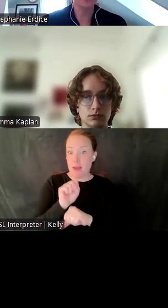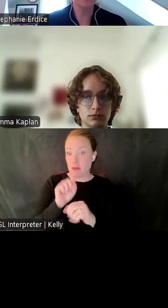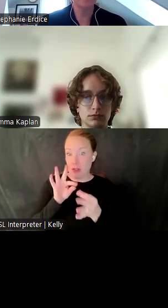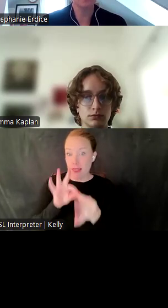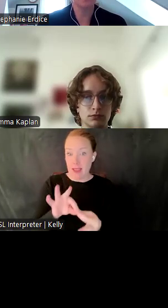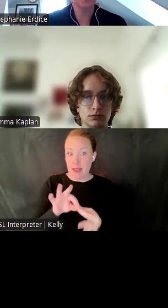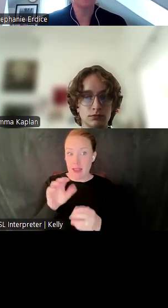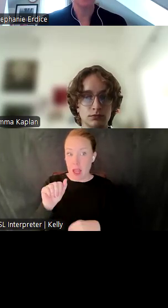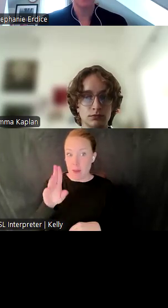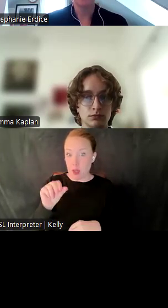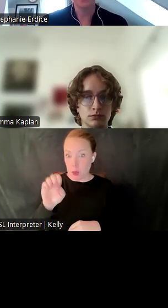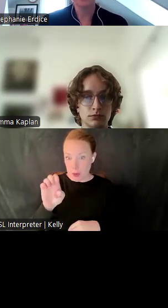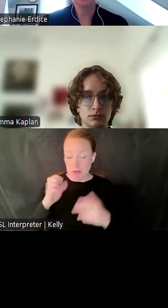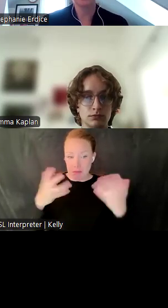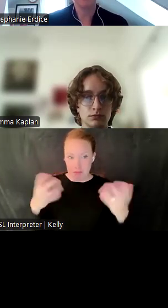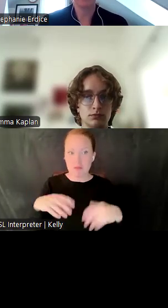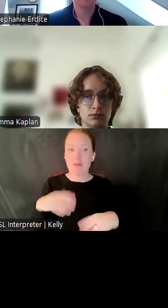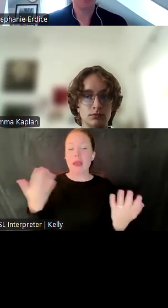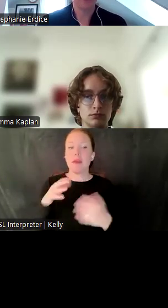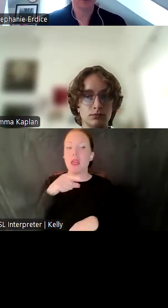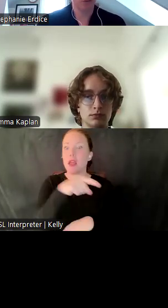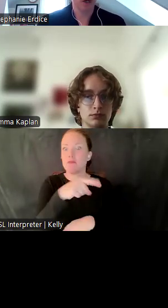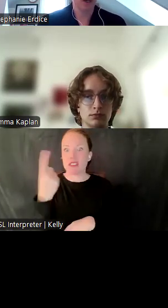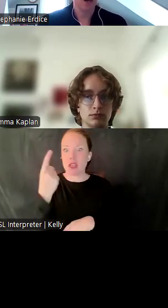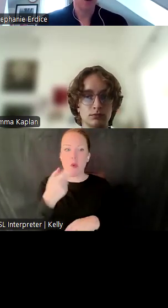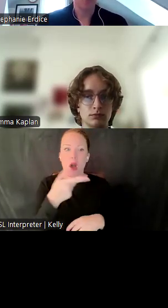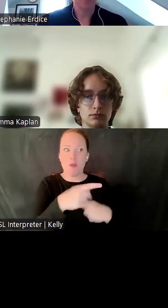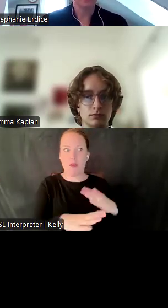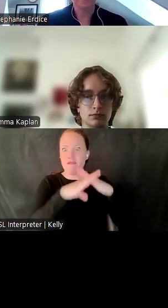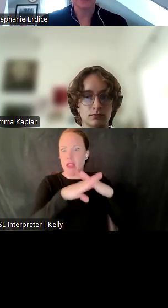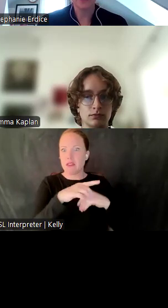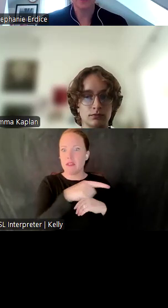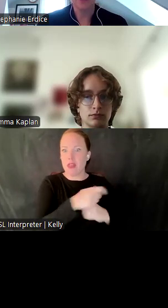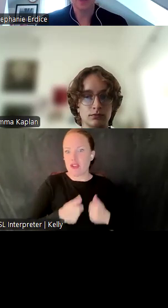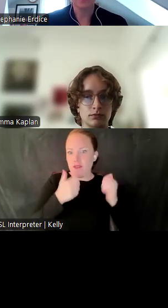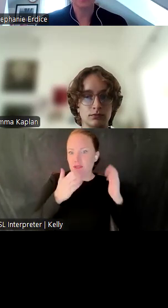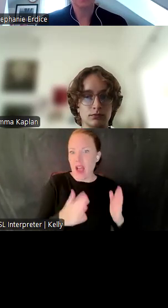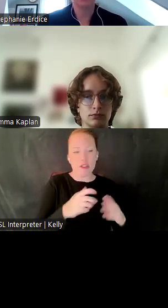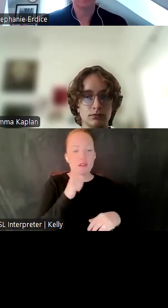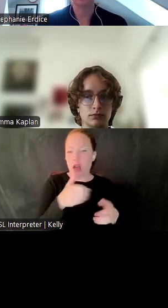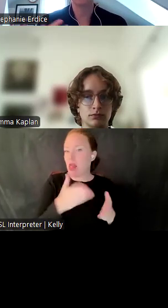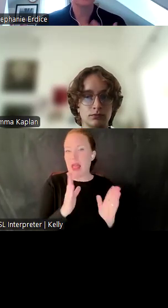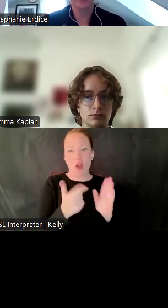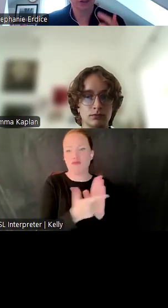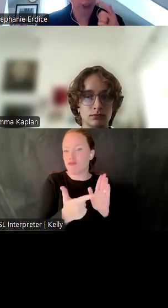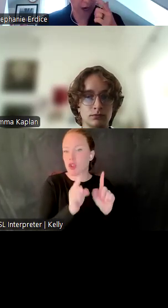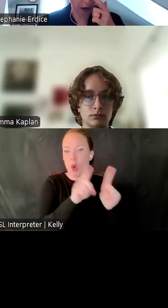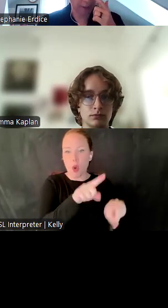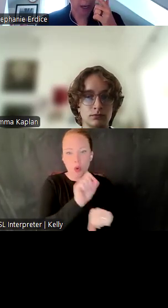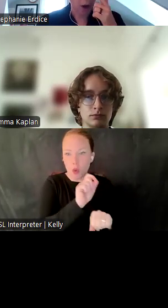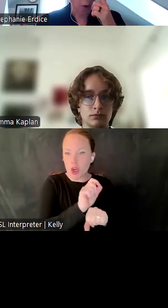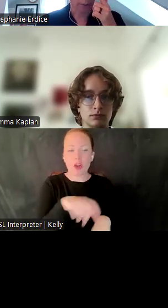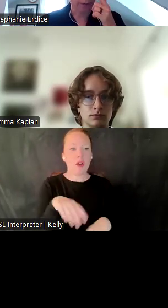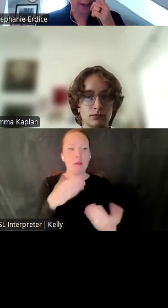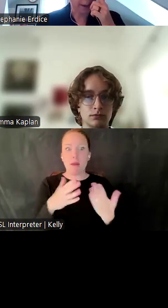an abuser may be preventing the survivor from going to work or demanding that the survivor quit their